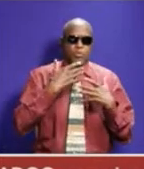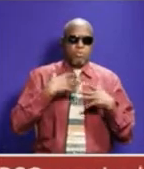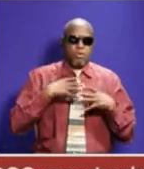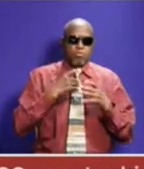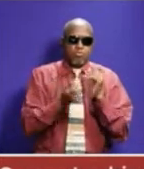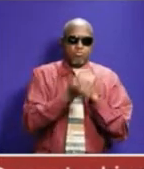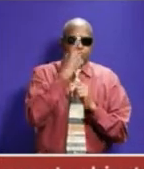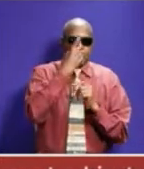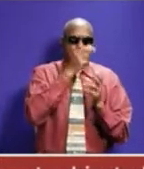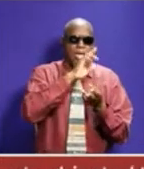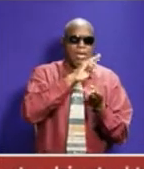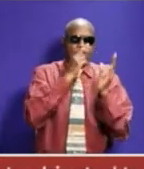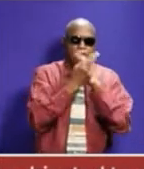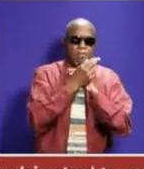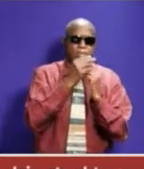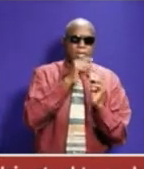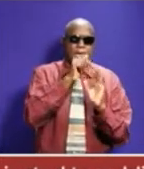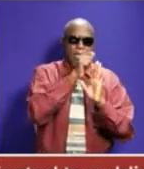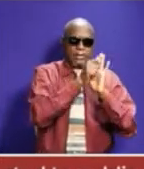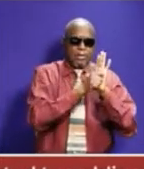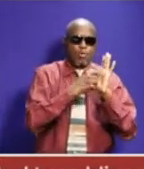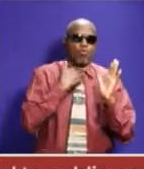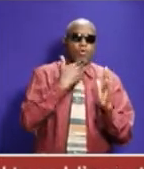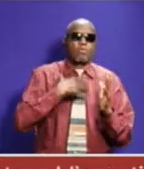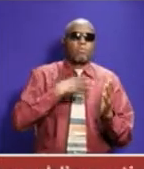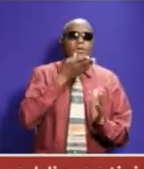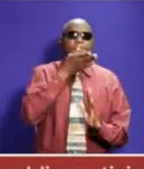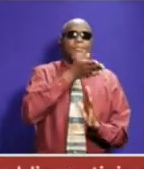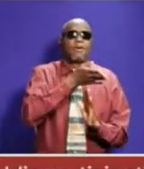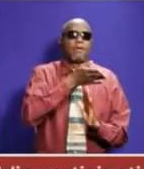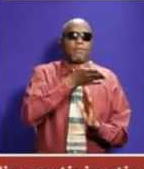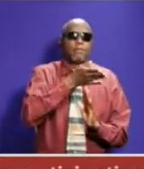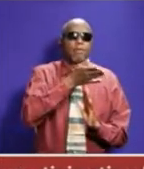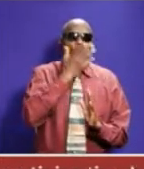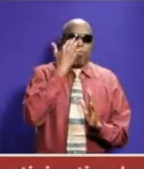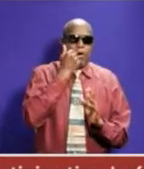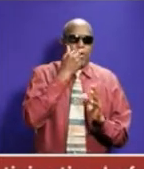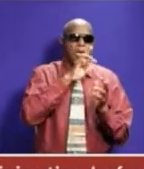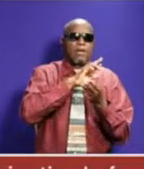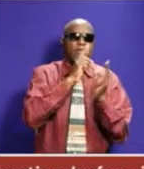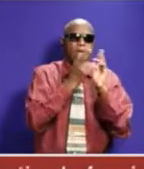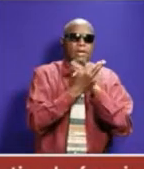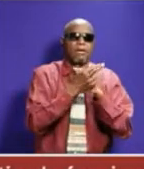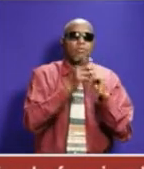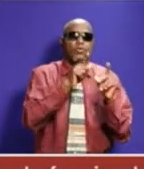agenda, we want the people to be there, because the referendum is also